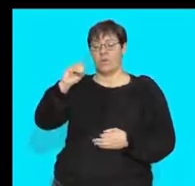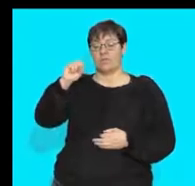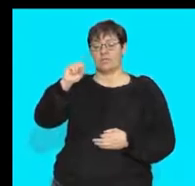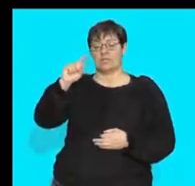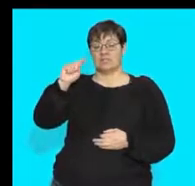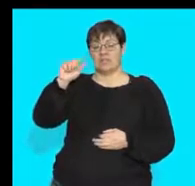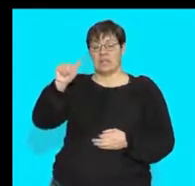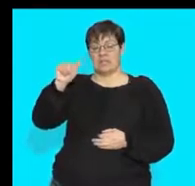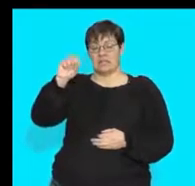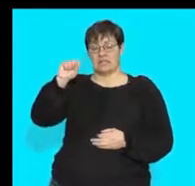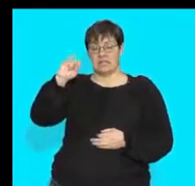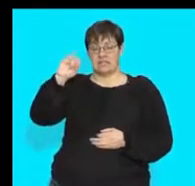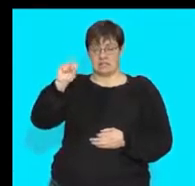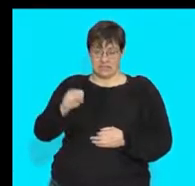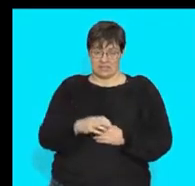you do practice